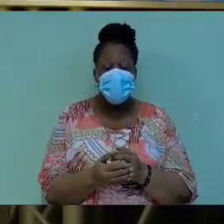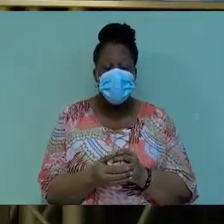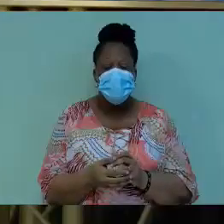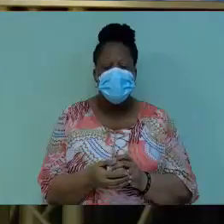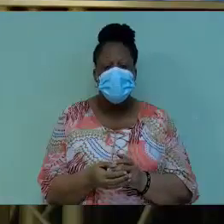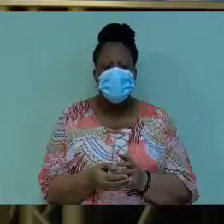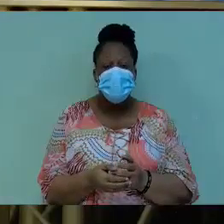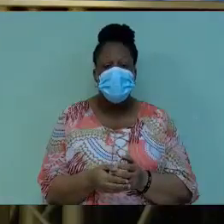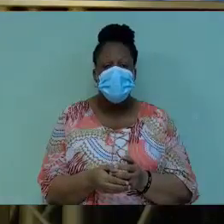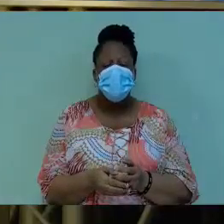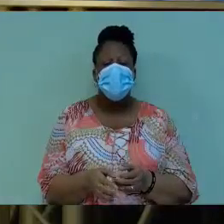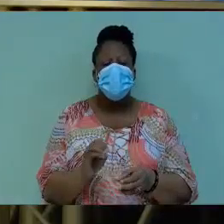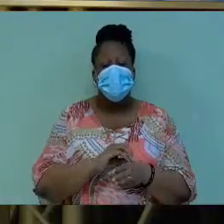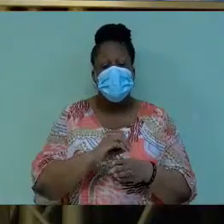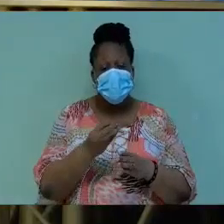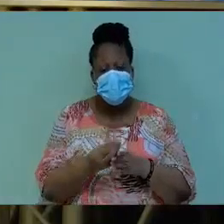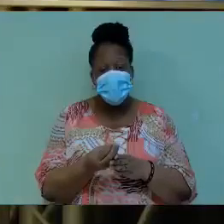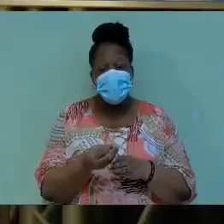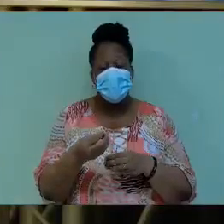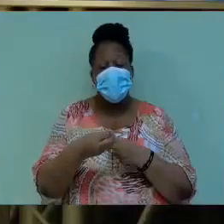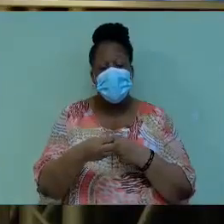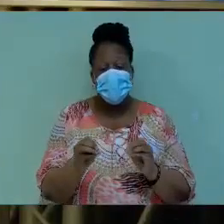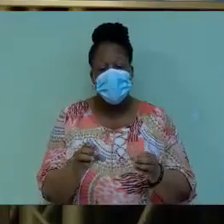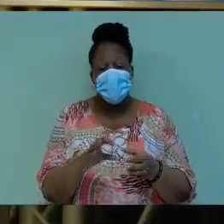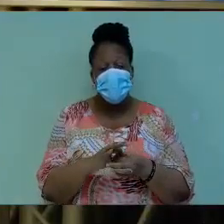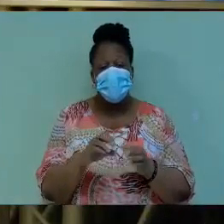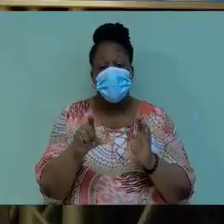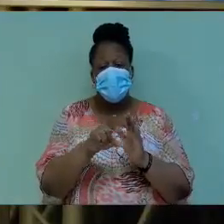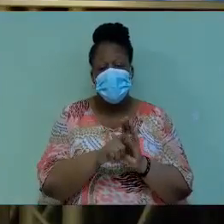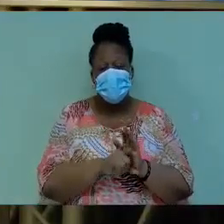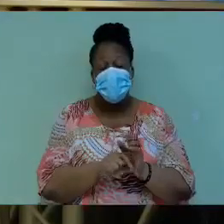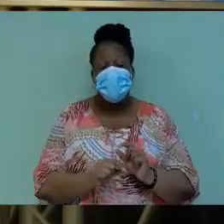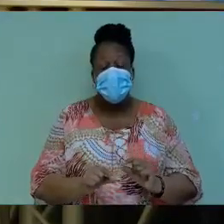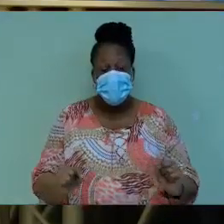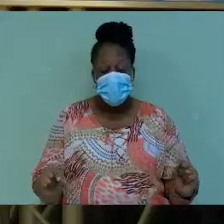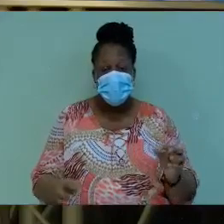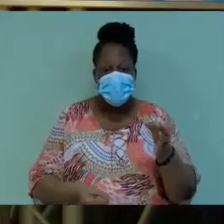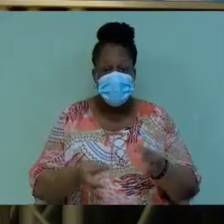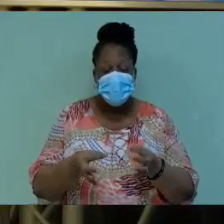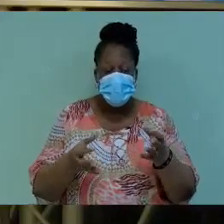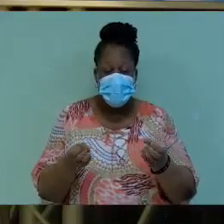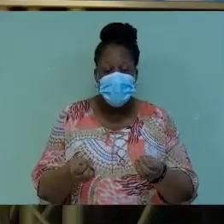the Office of the Attorney General, for further information.